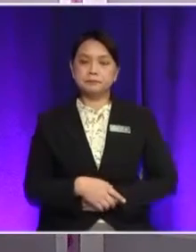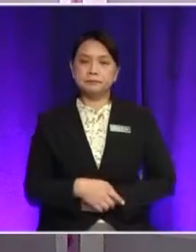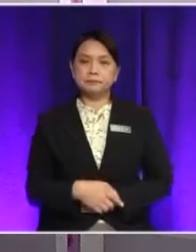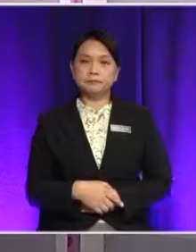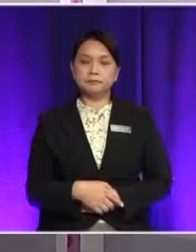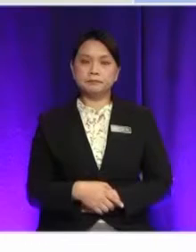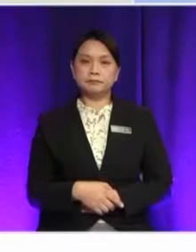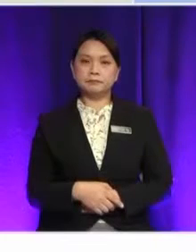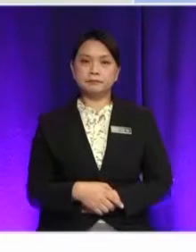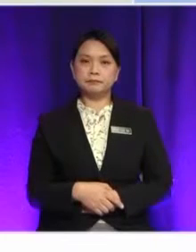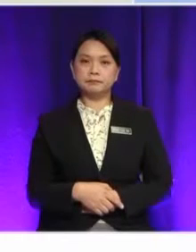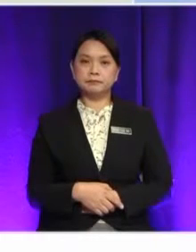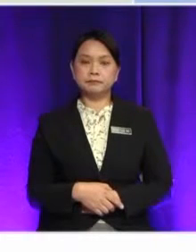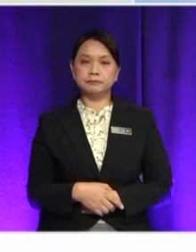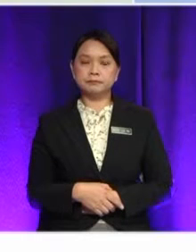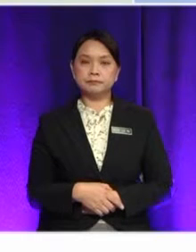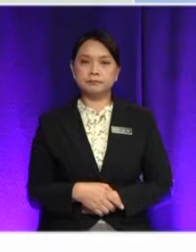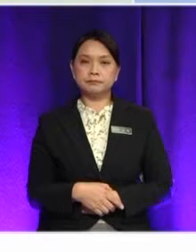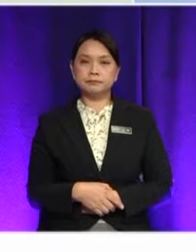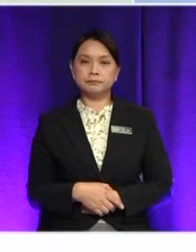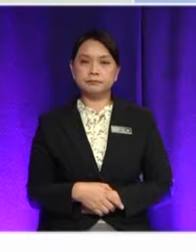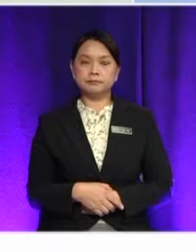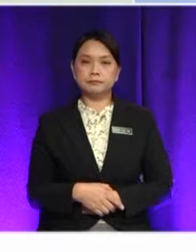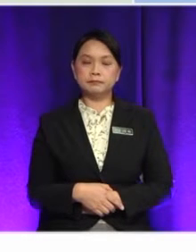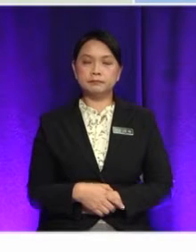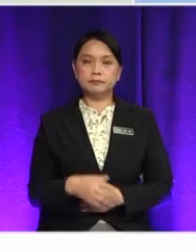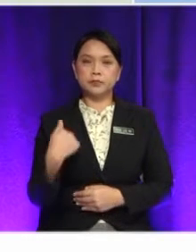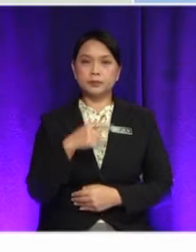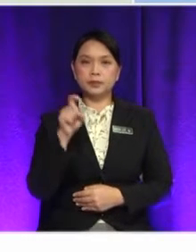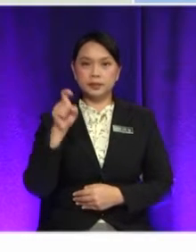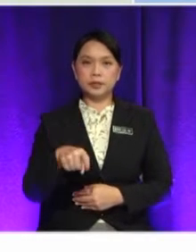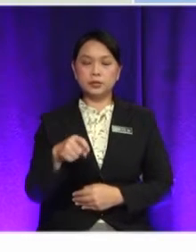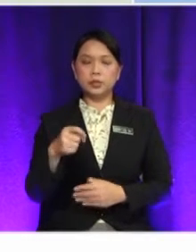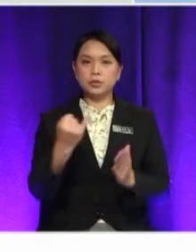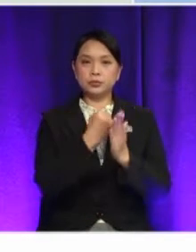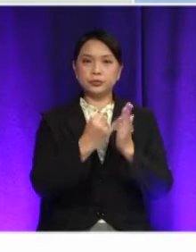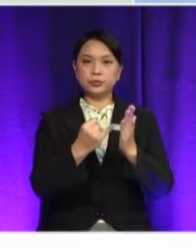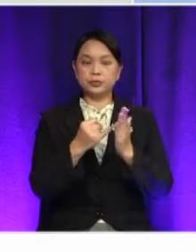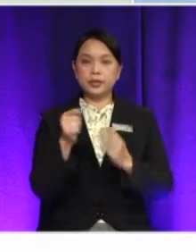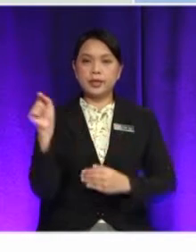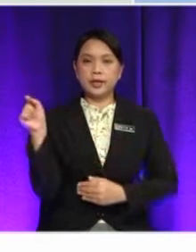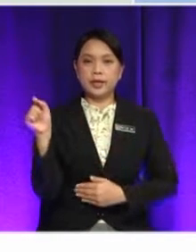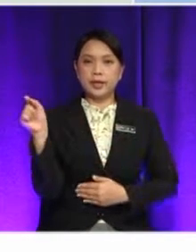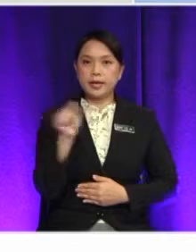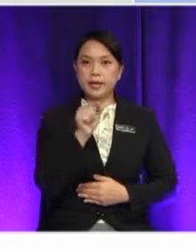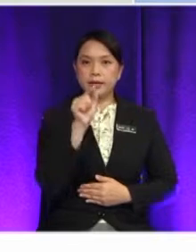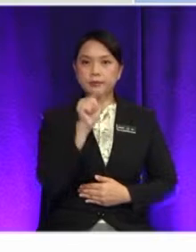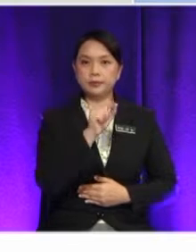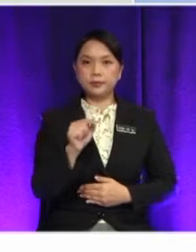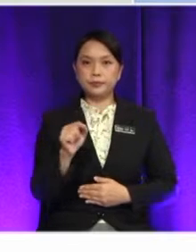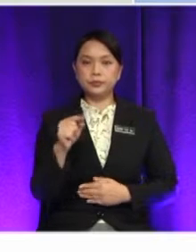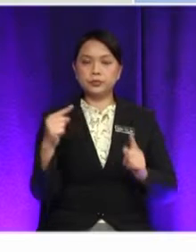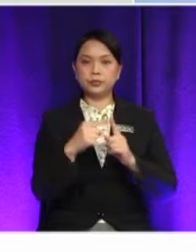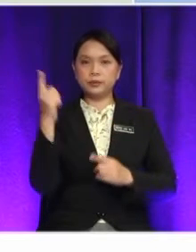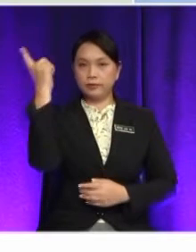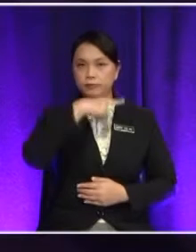has chosen her answer, so we just need to draw the arrow to the front. Why to the front, Lily? Lily, why should we draw the arrow to